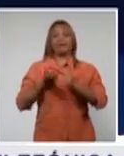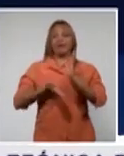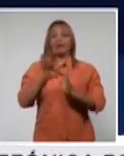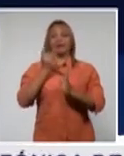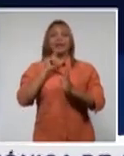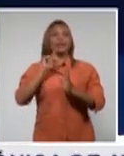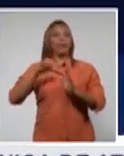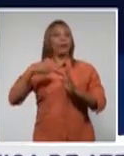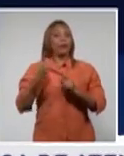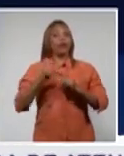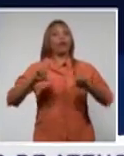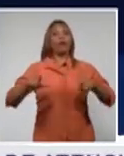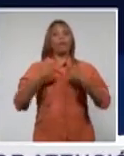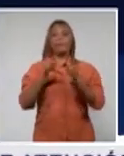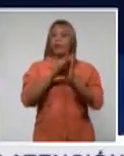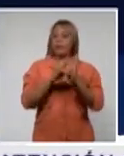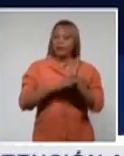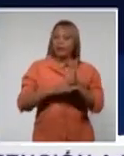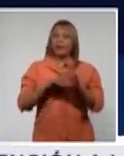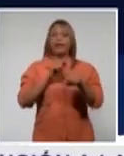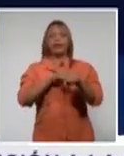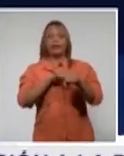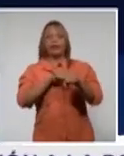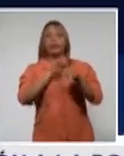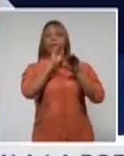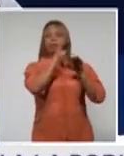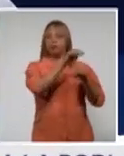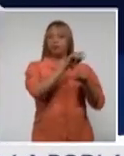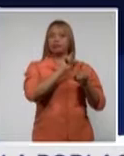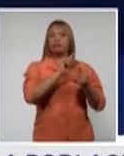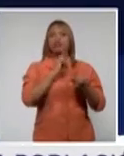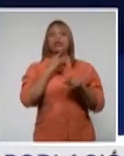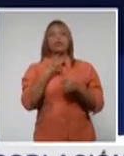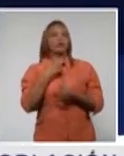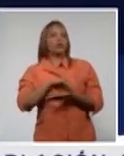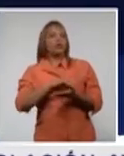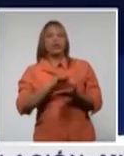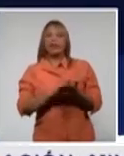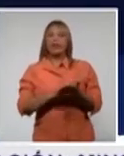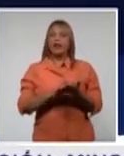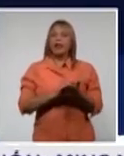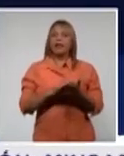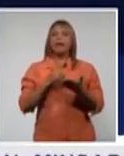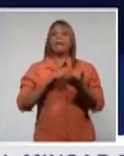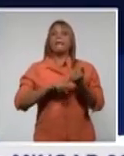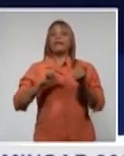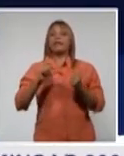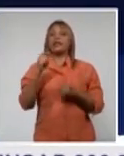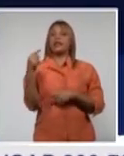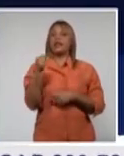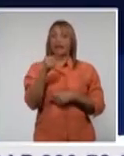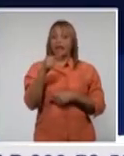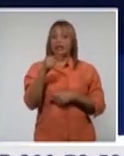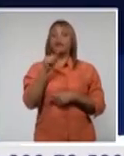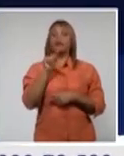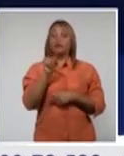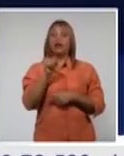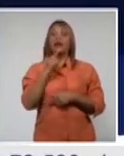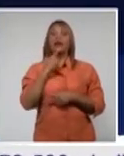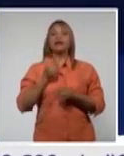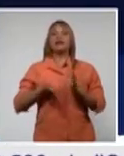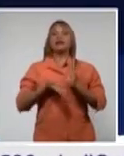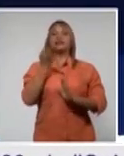through the hard work of our healthcare professionals, and representing more than double the number